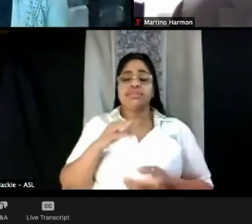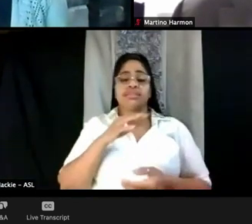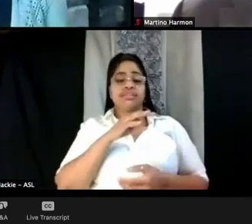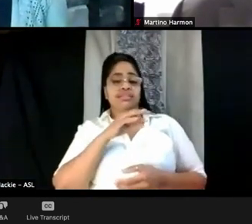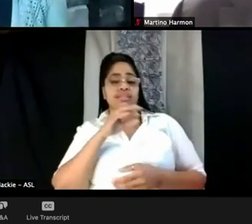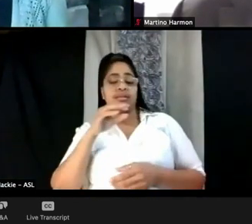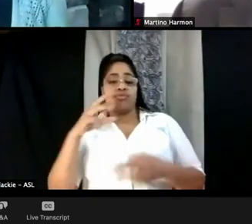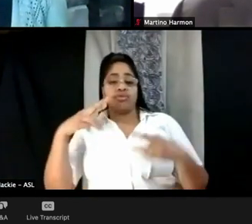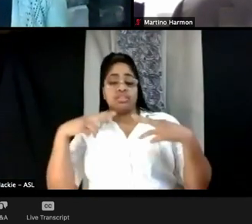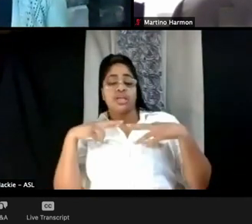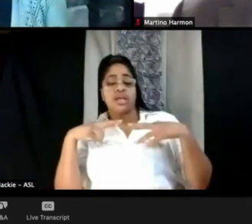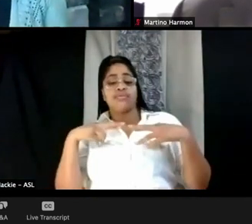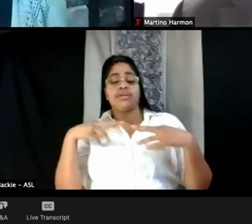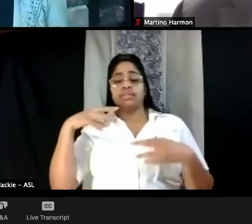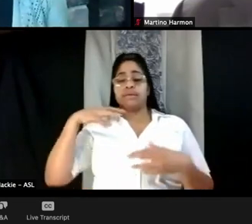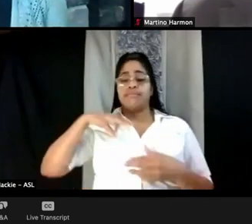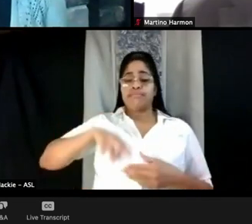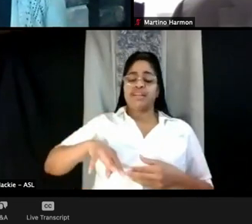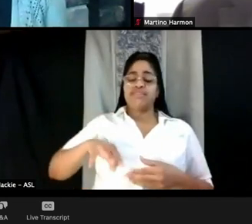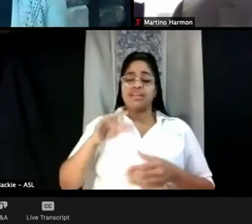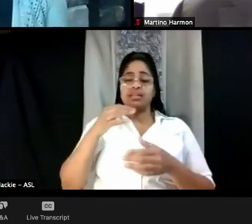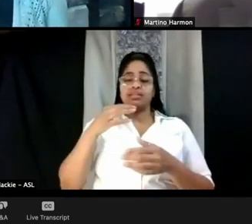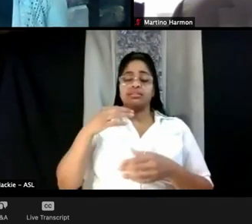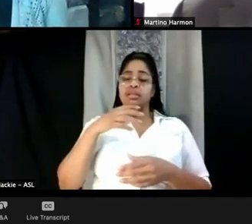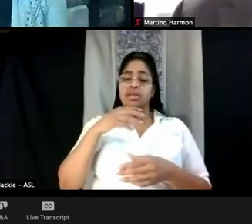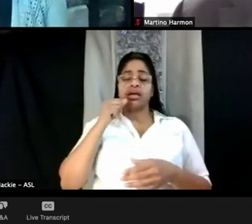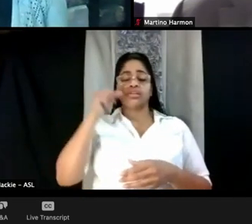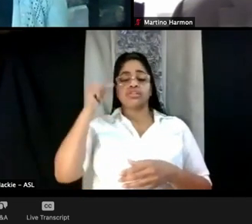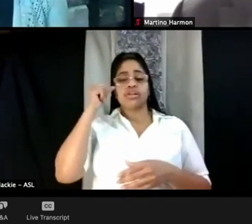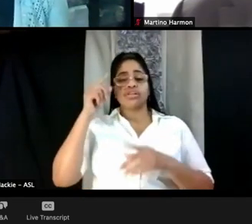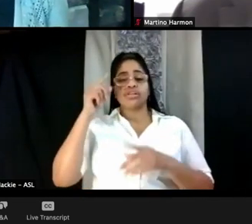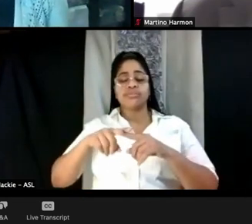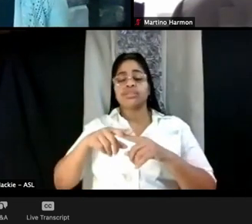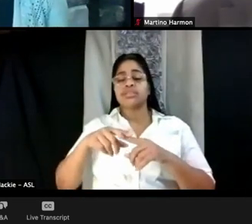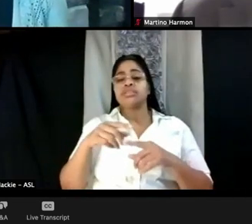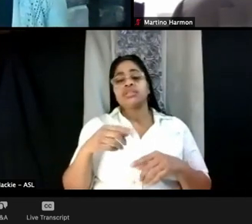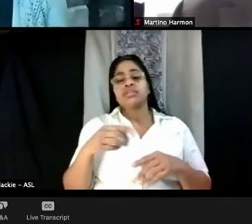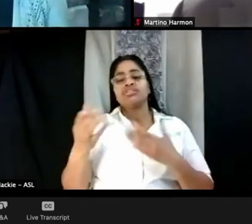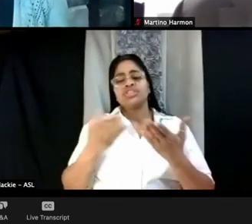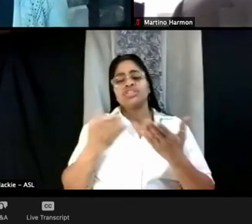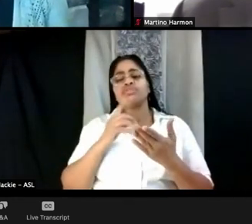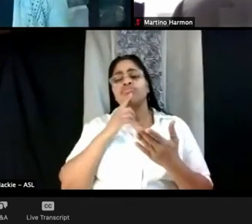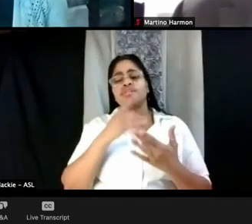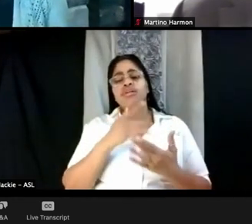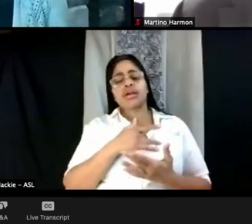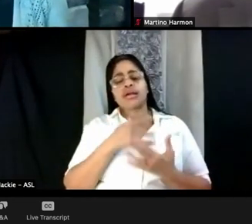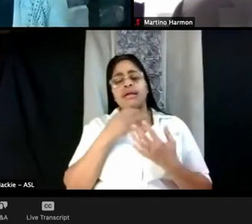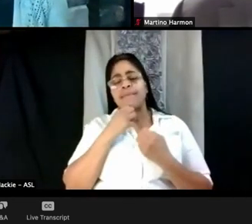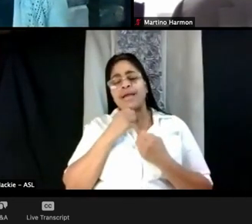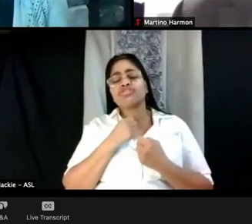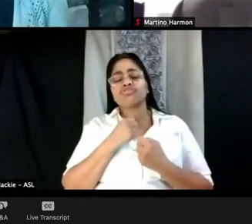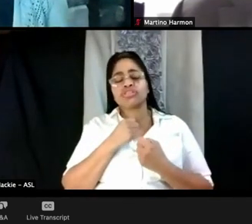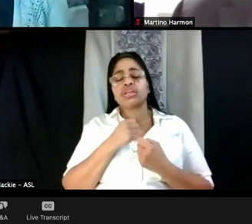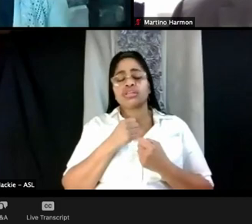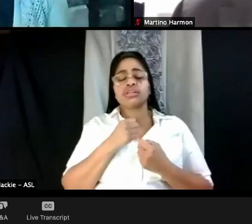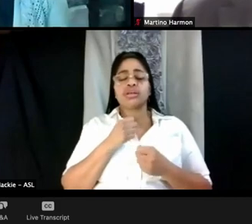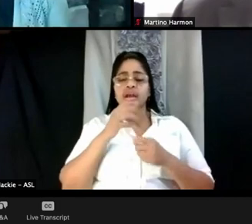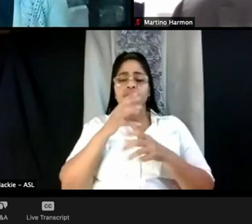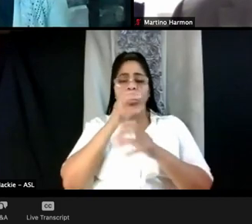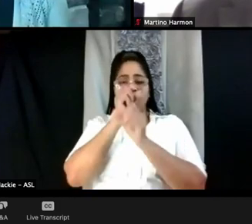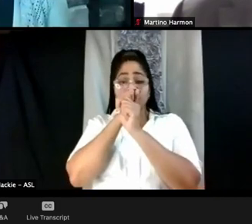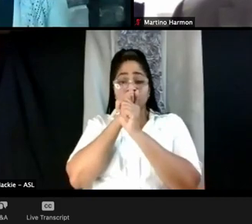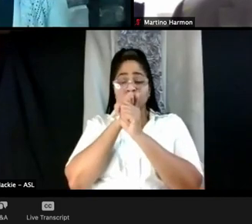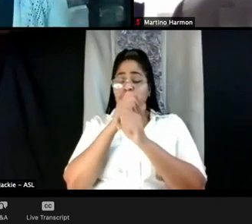and benefits-eligible adult dependents. The services are compassionate, completely confidential, and offered at no cost to